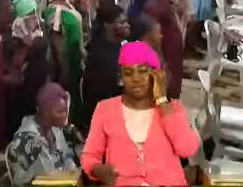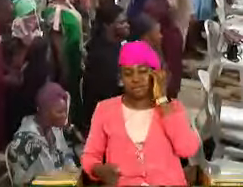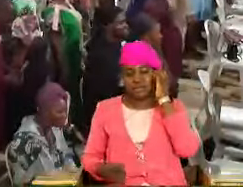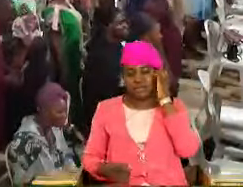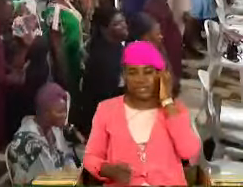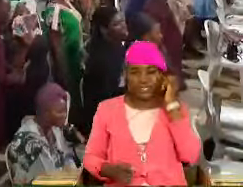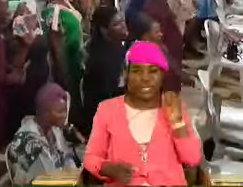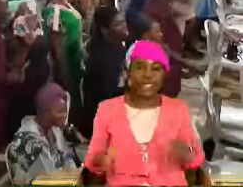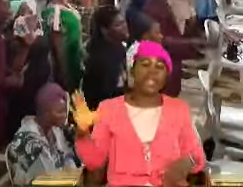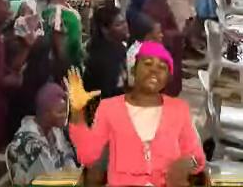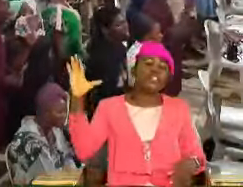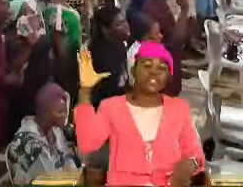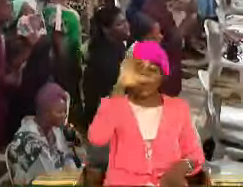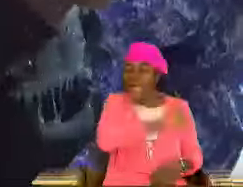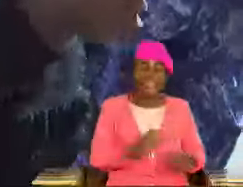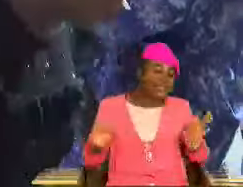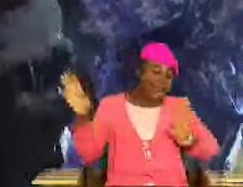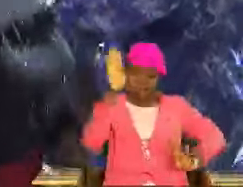shout it